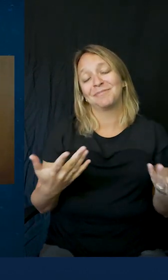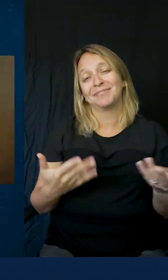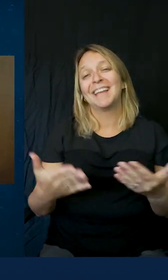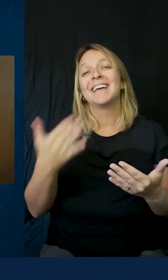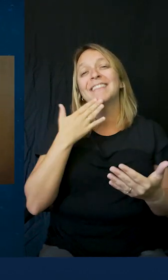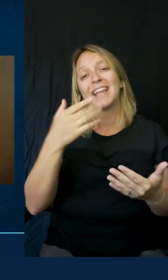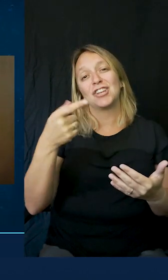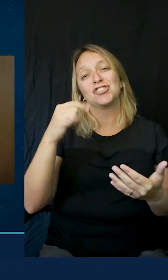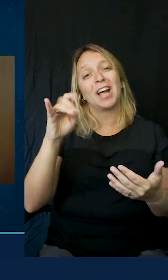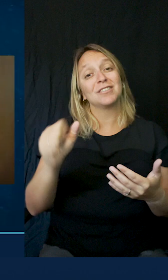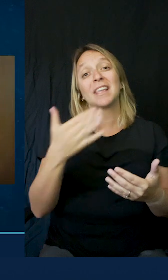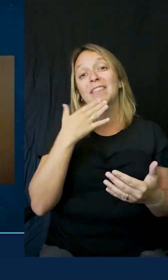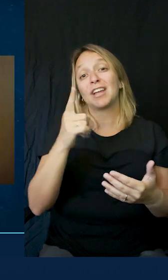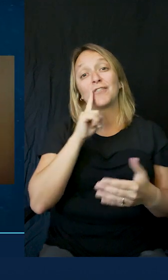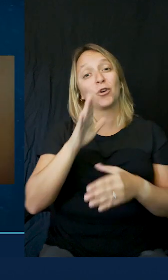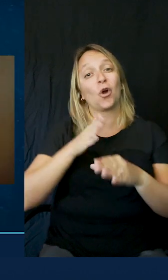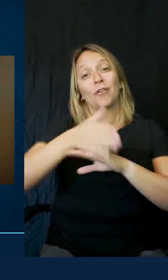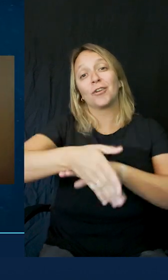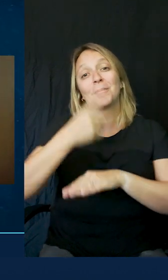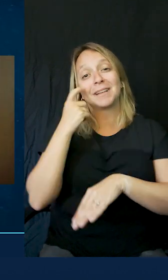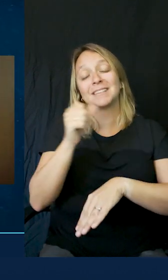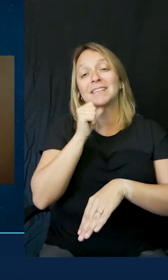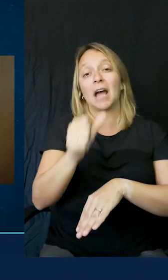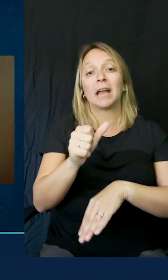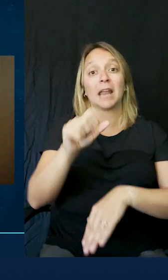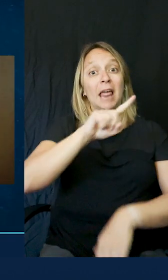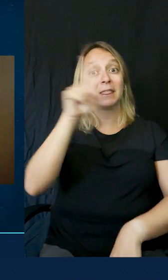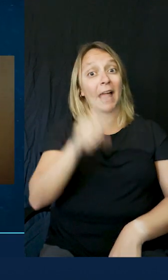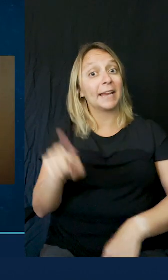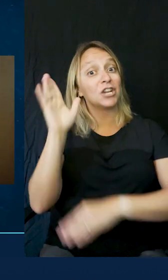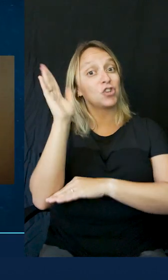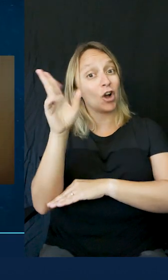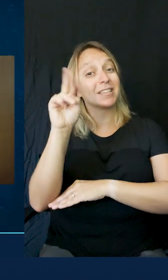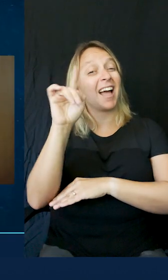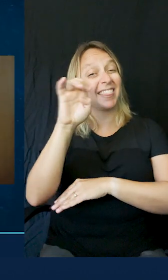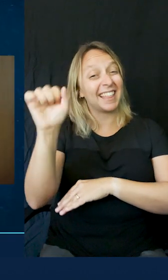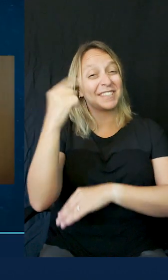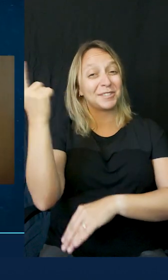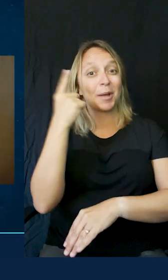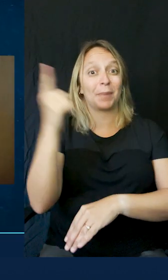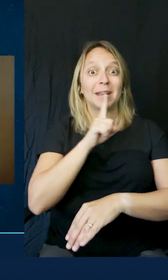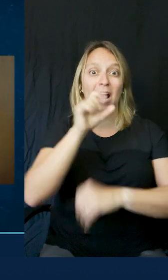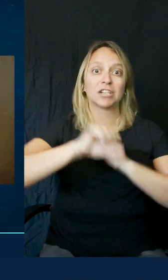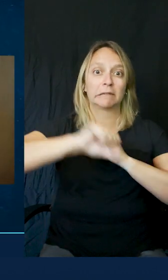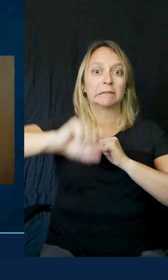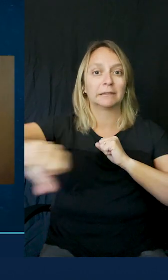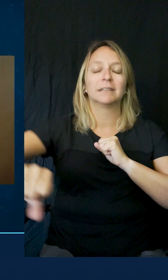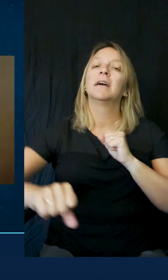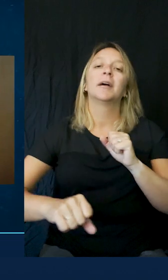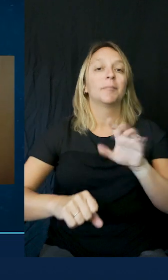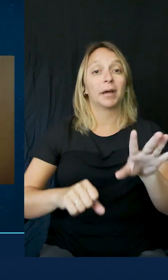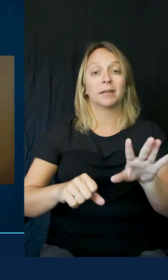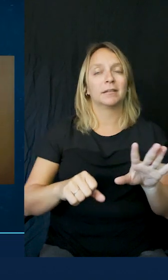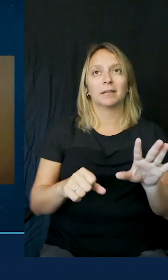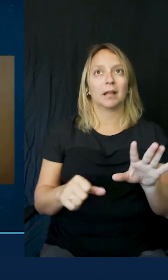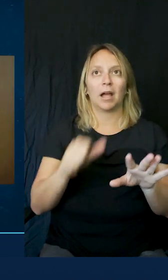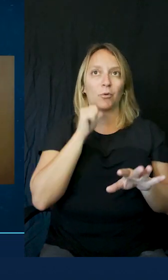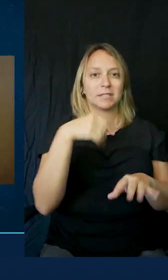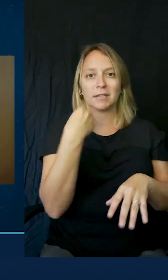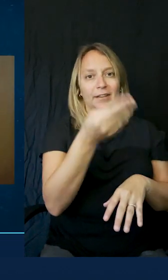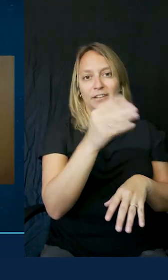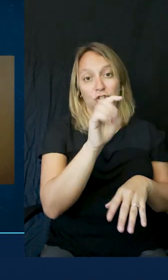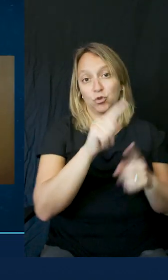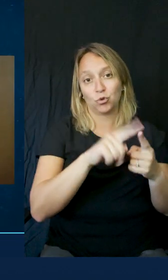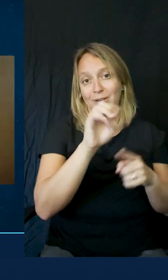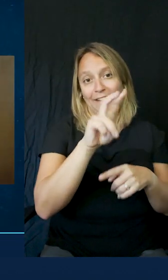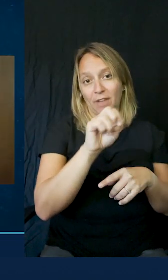over, really, because it's just not quite lightning talks unless somebody goes over. Although I was going to say, There was no way I was giving the lightning bolt to Eba.